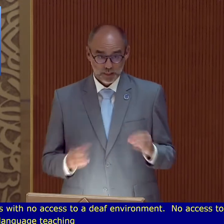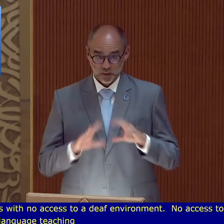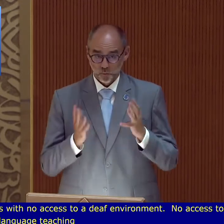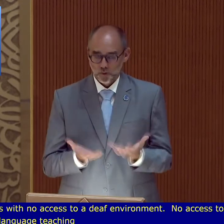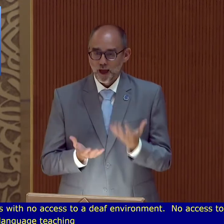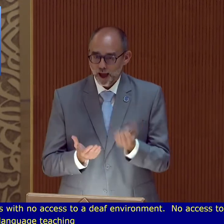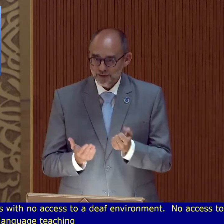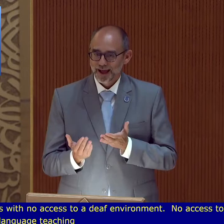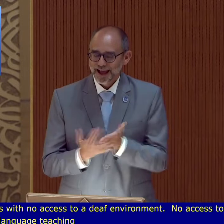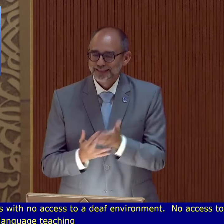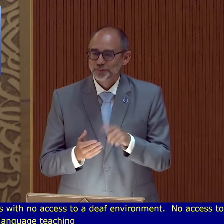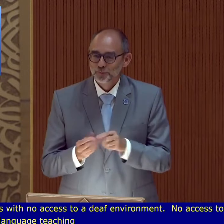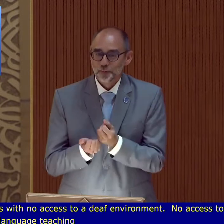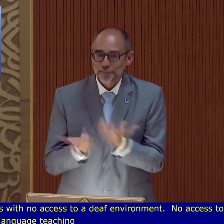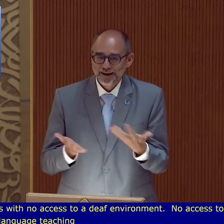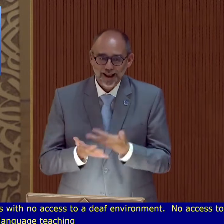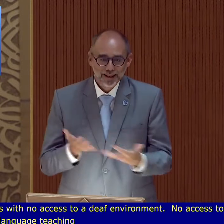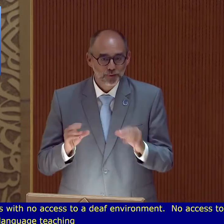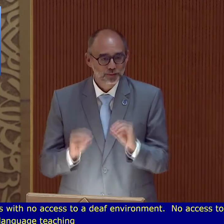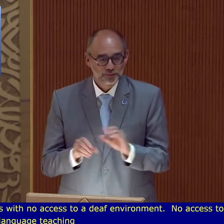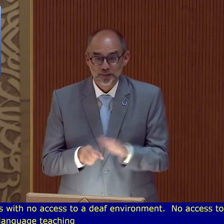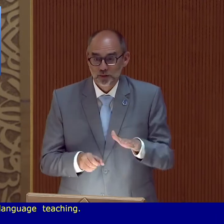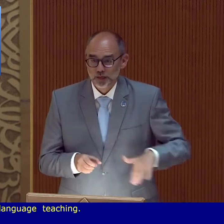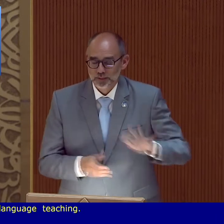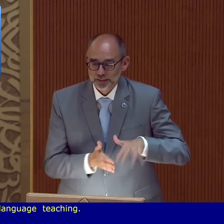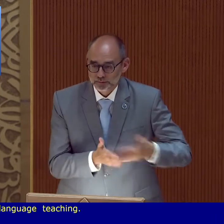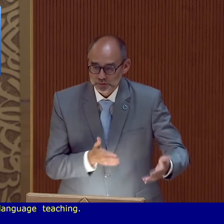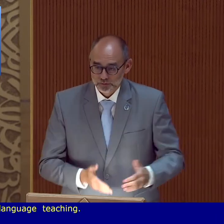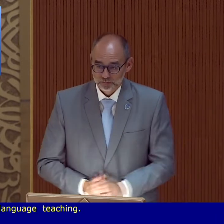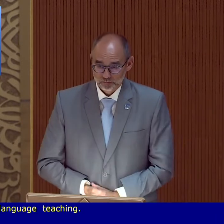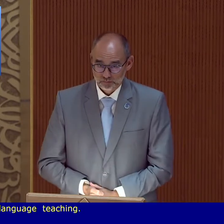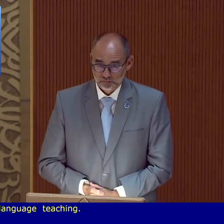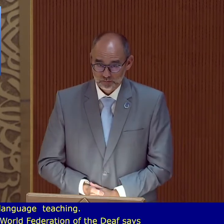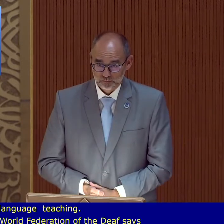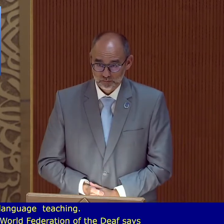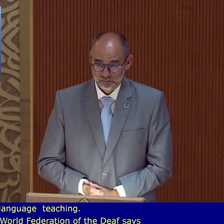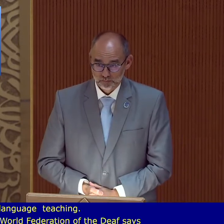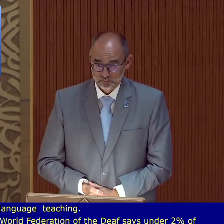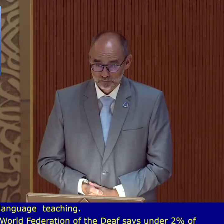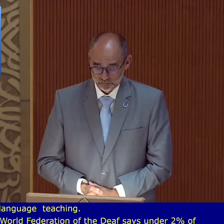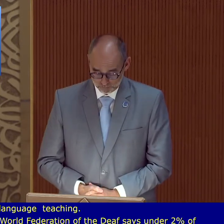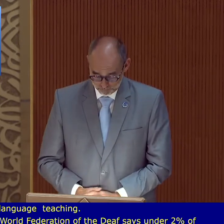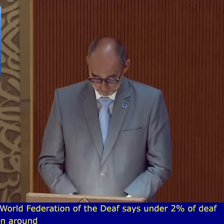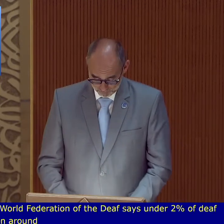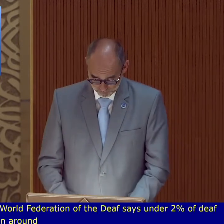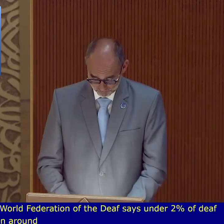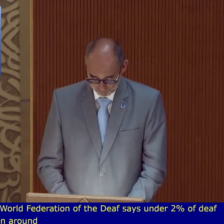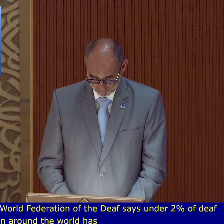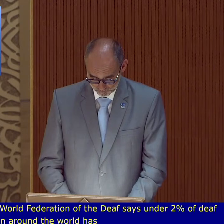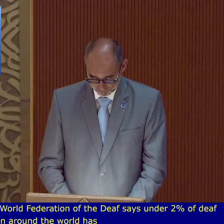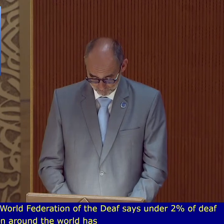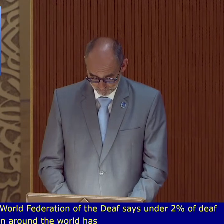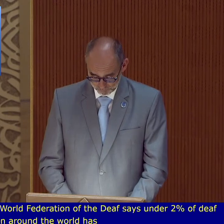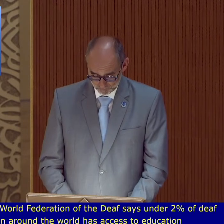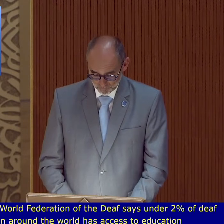says that under 2% of deaf children around the world has access to education within their country's sign language.